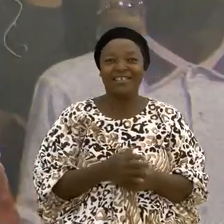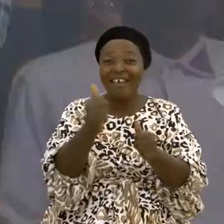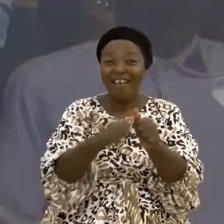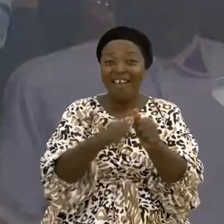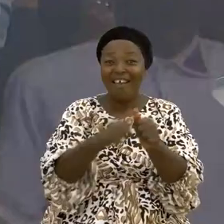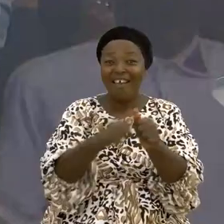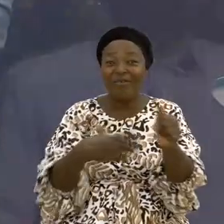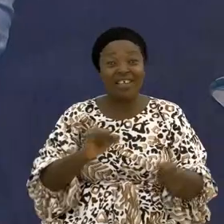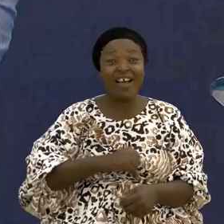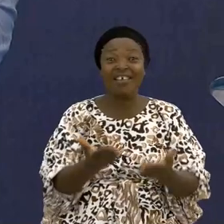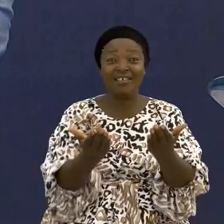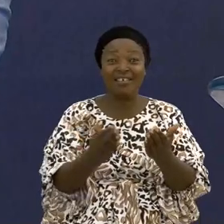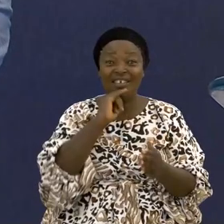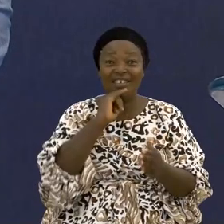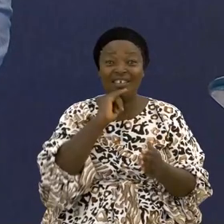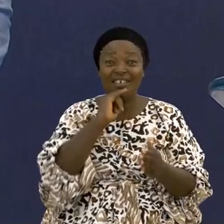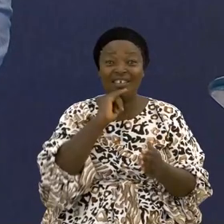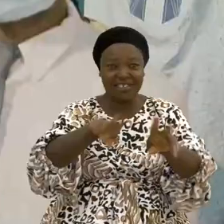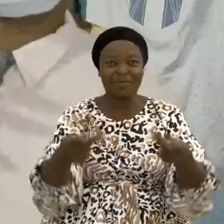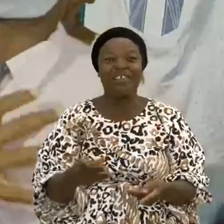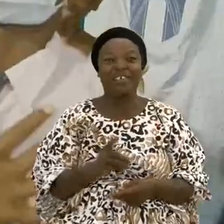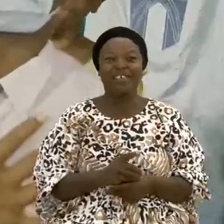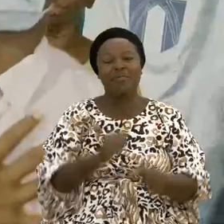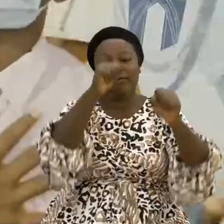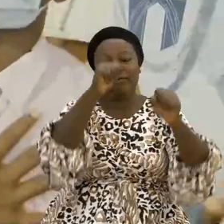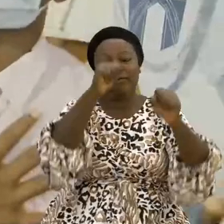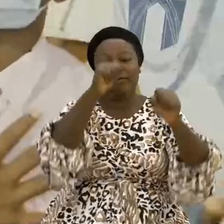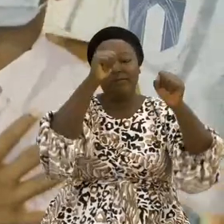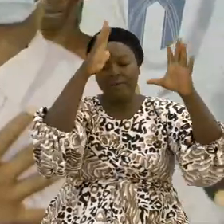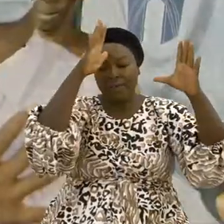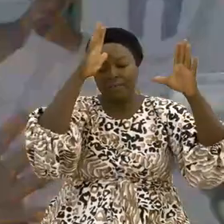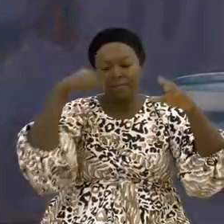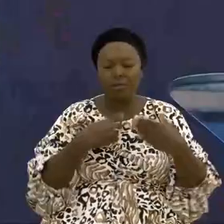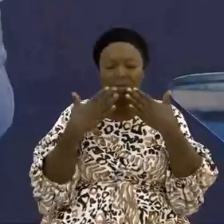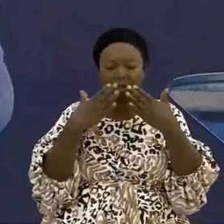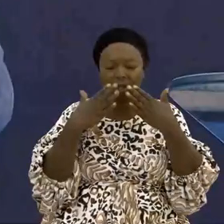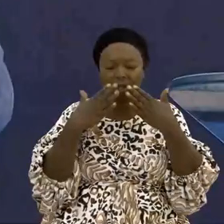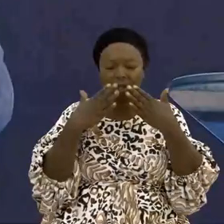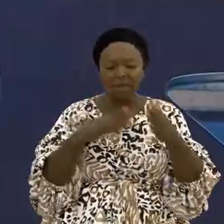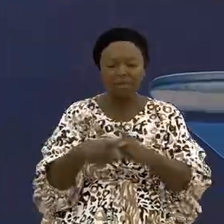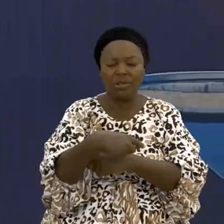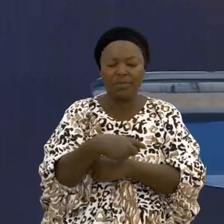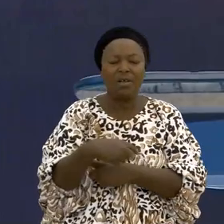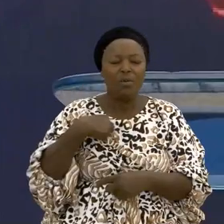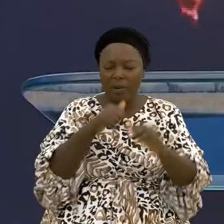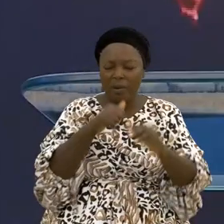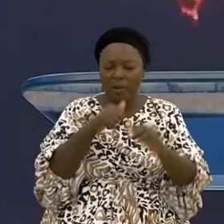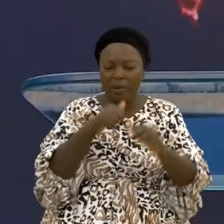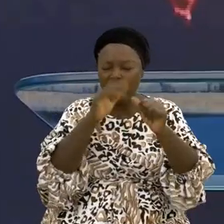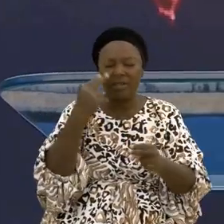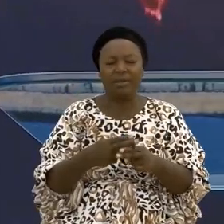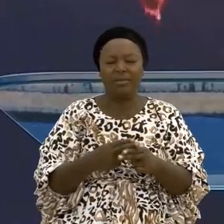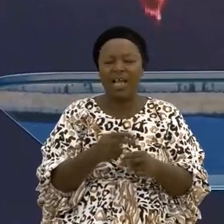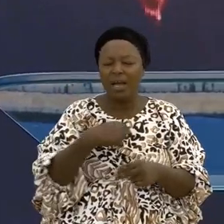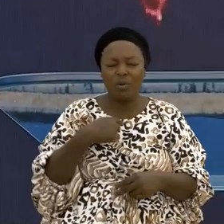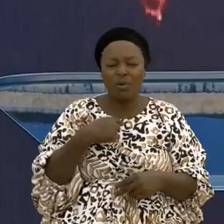Everything I need is supplied. Father, well, thank you today. We bless your name